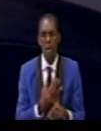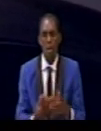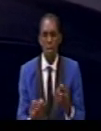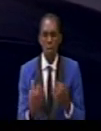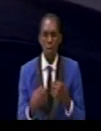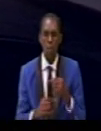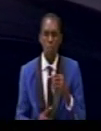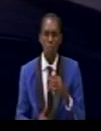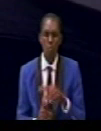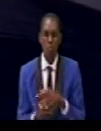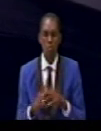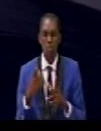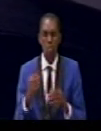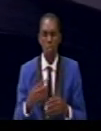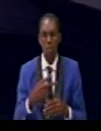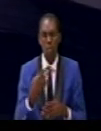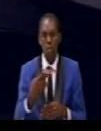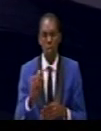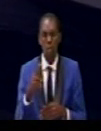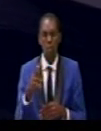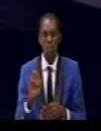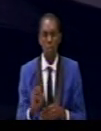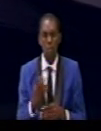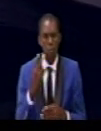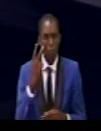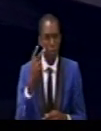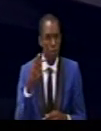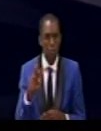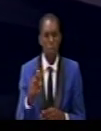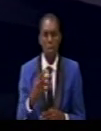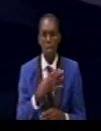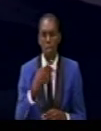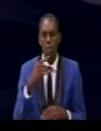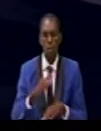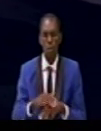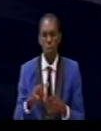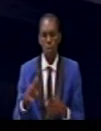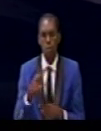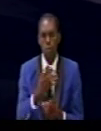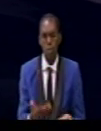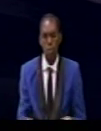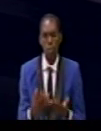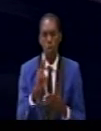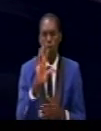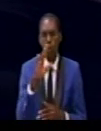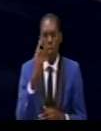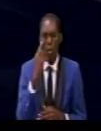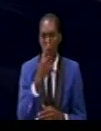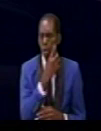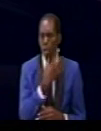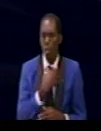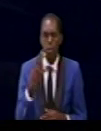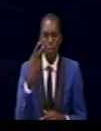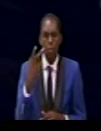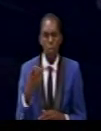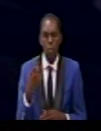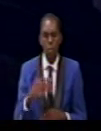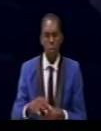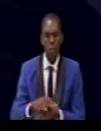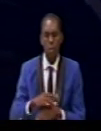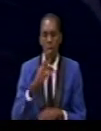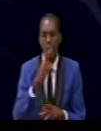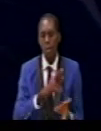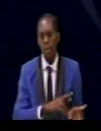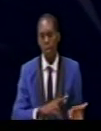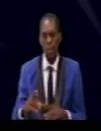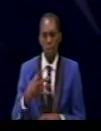I say unto you, lift up your eyes, and look on the fields, for they are ready, they are white, or ready to harvest.